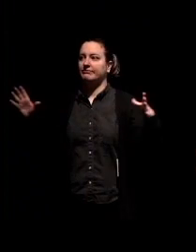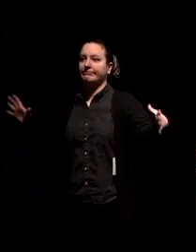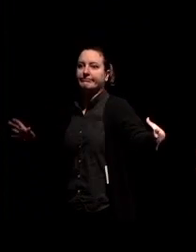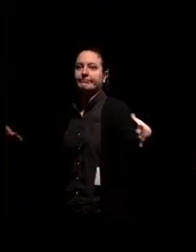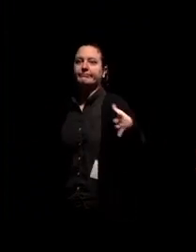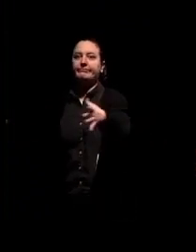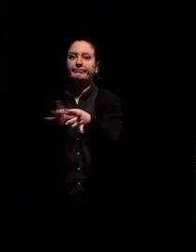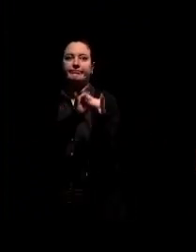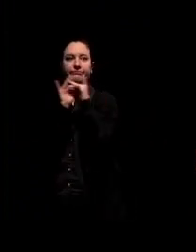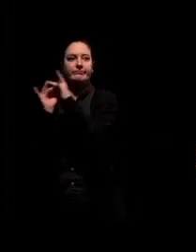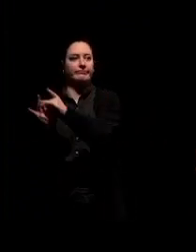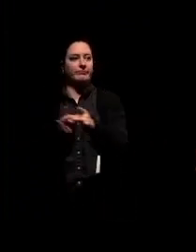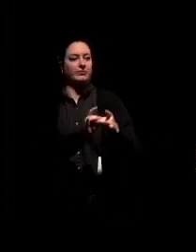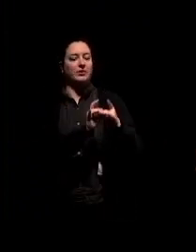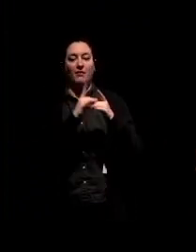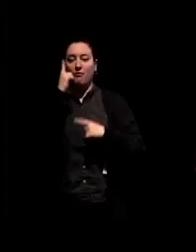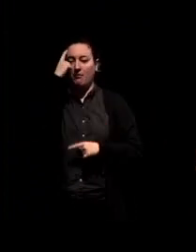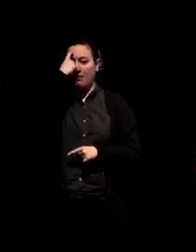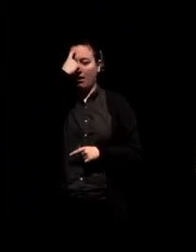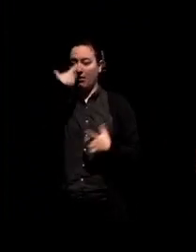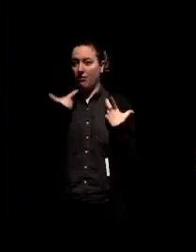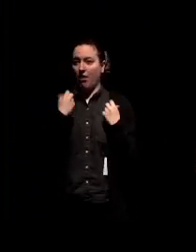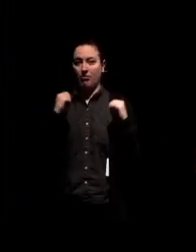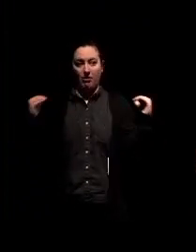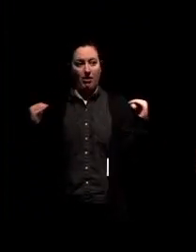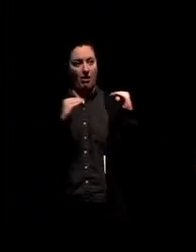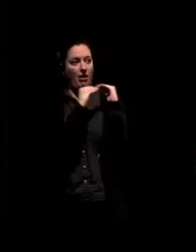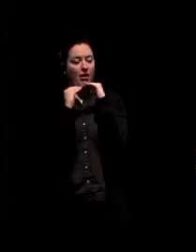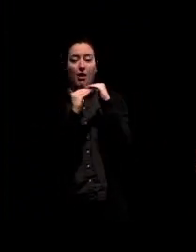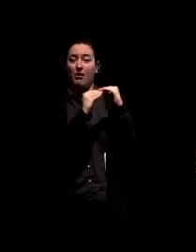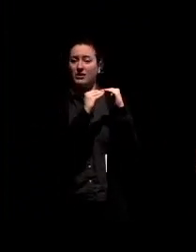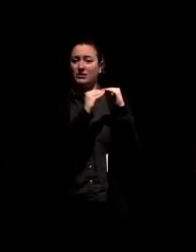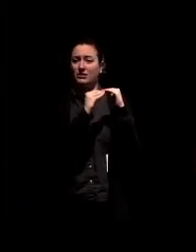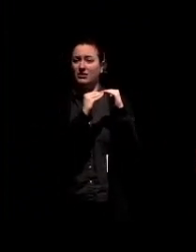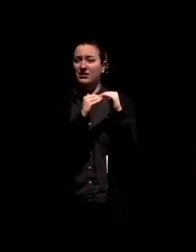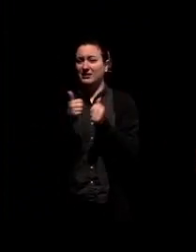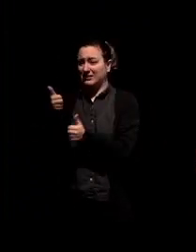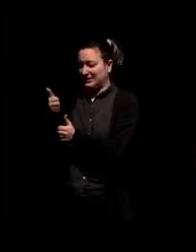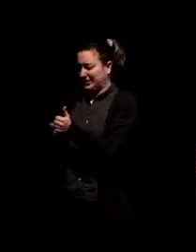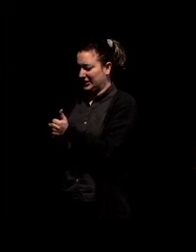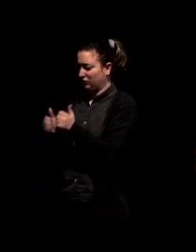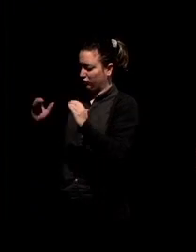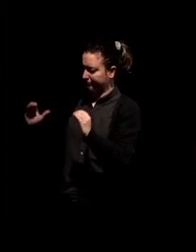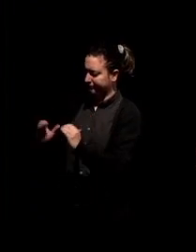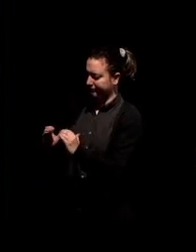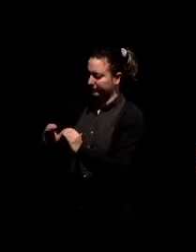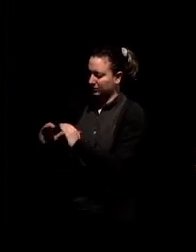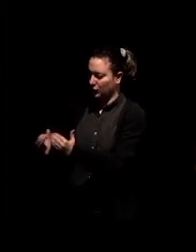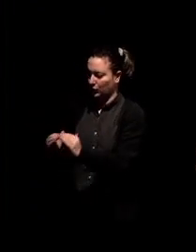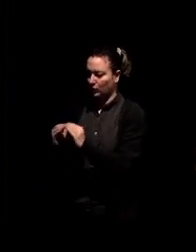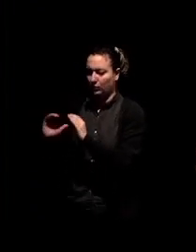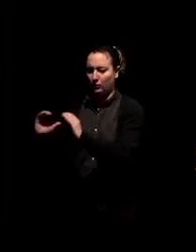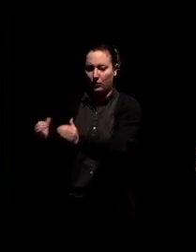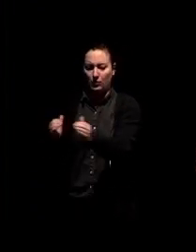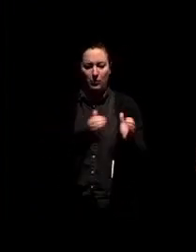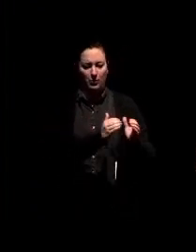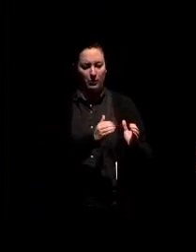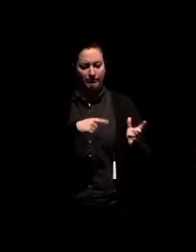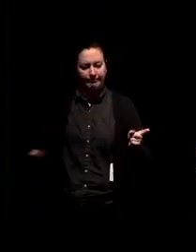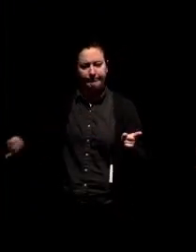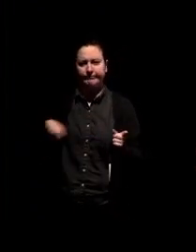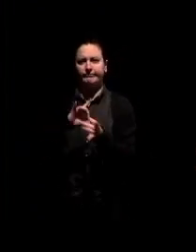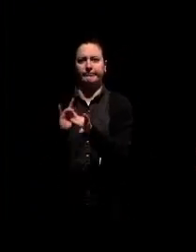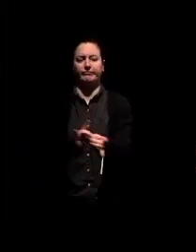equity. Minoritized groups need to work together to ensure that all people have access to